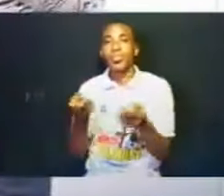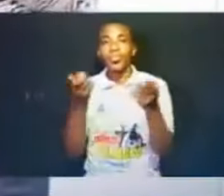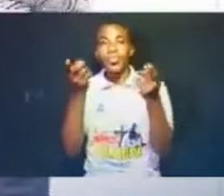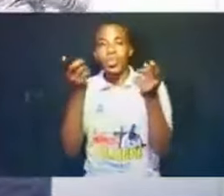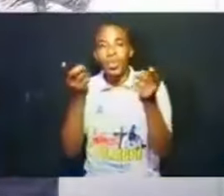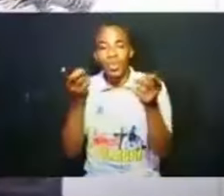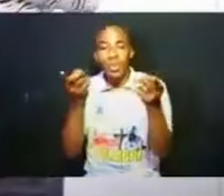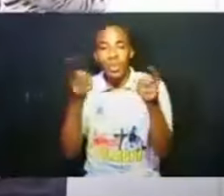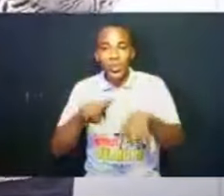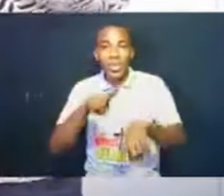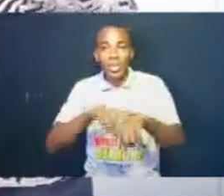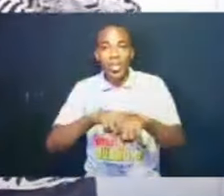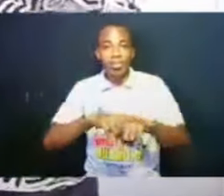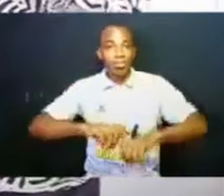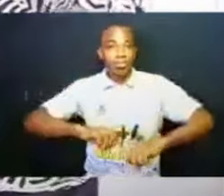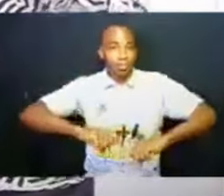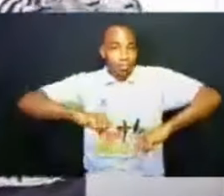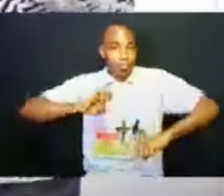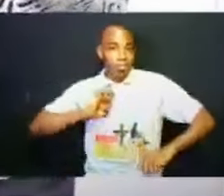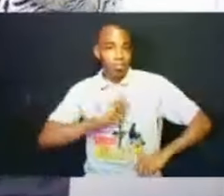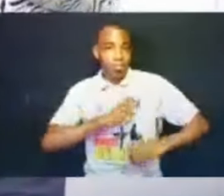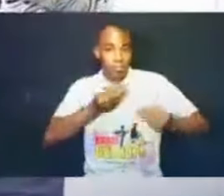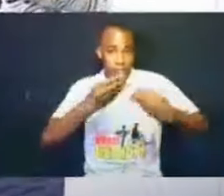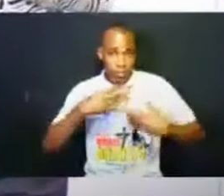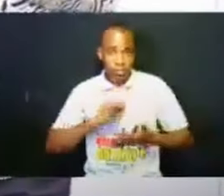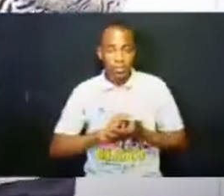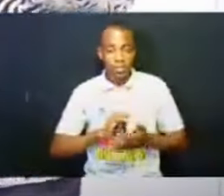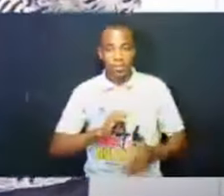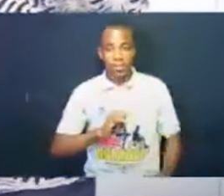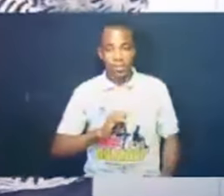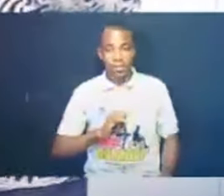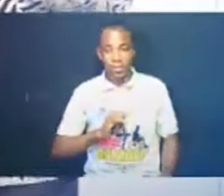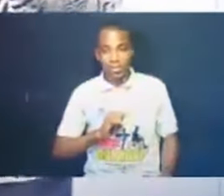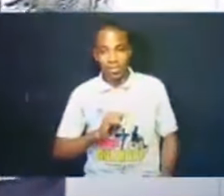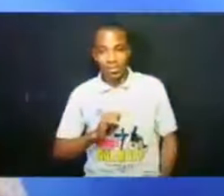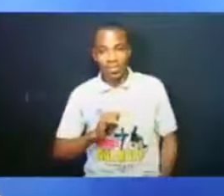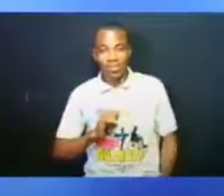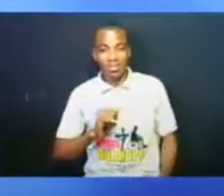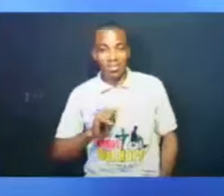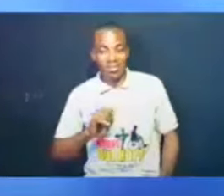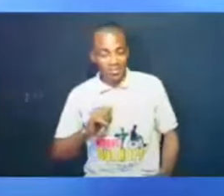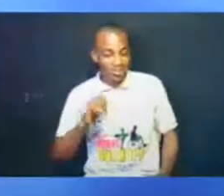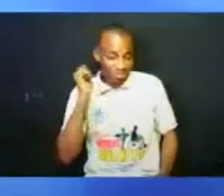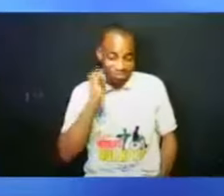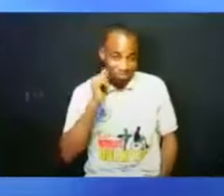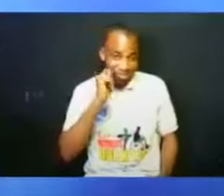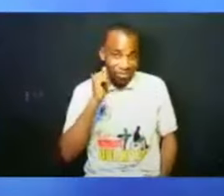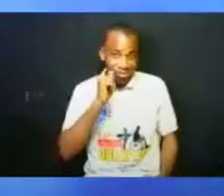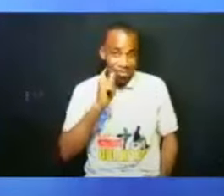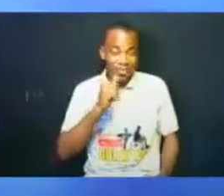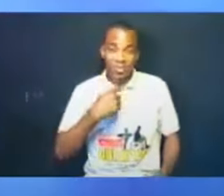elder said we should just sit down, when she was passing by me, she also